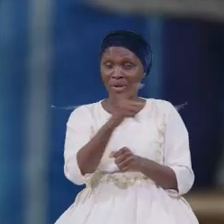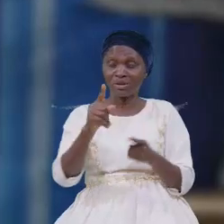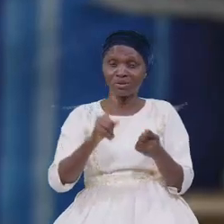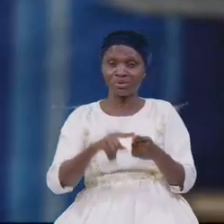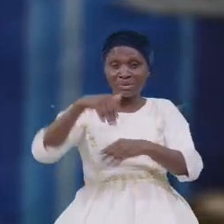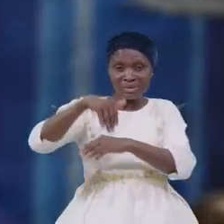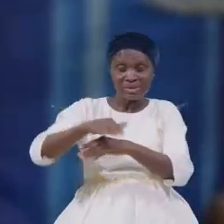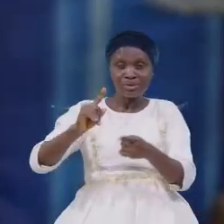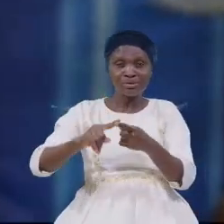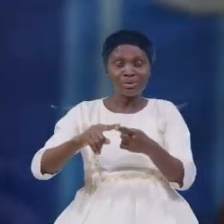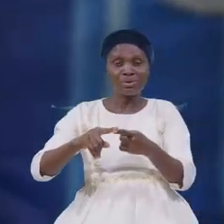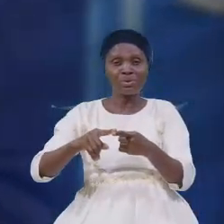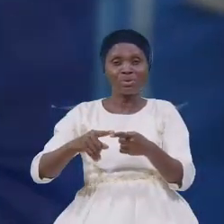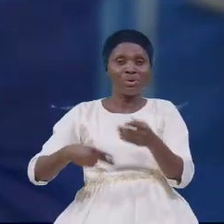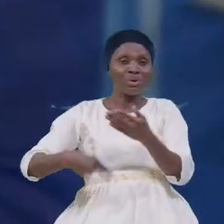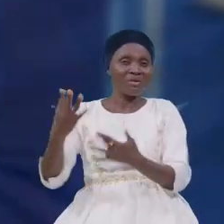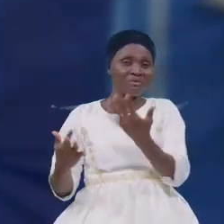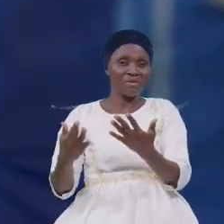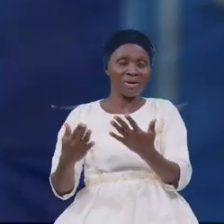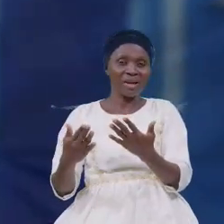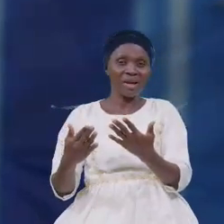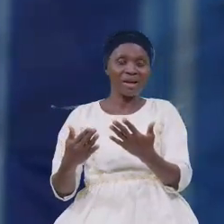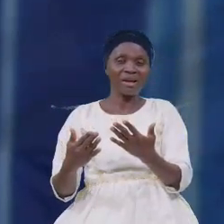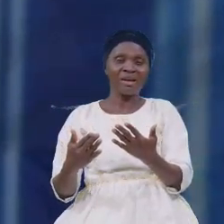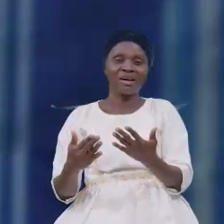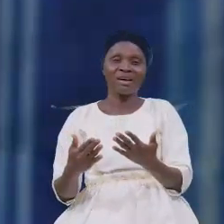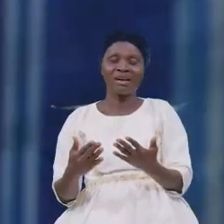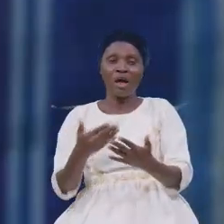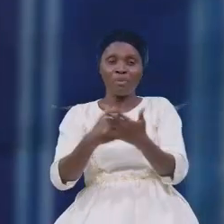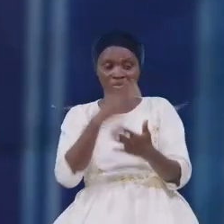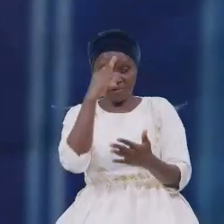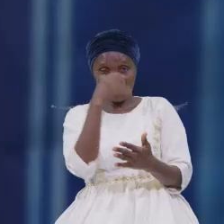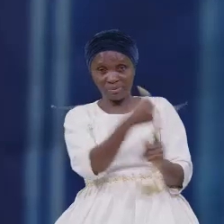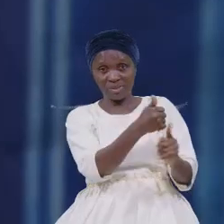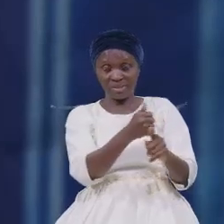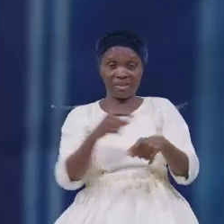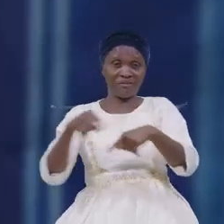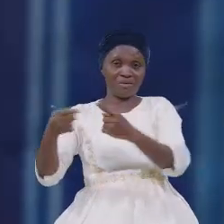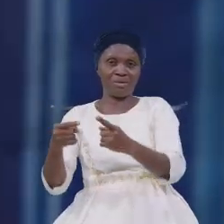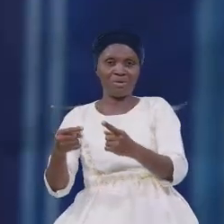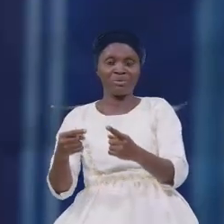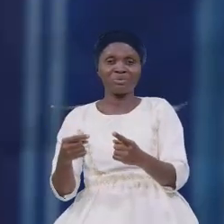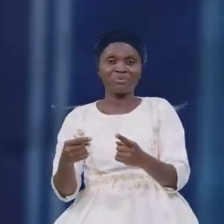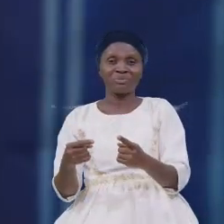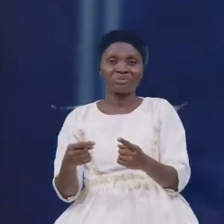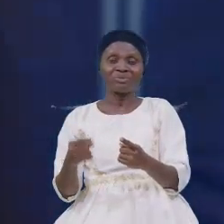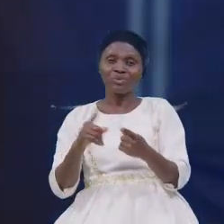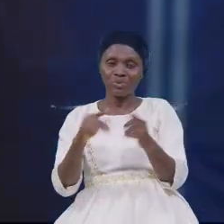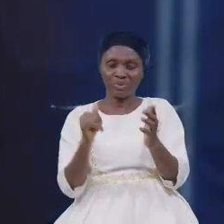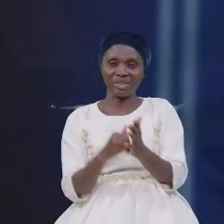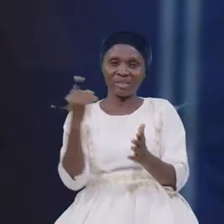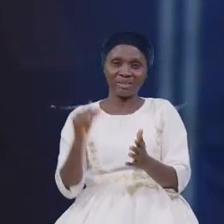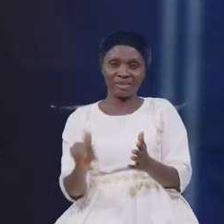ahead of him where he and yourself would have spent eternity. Today, you